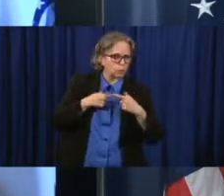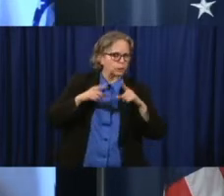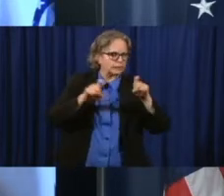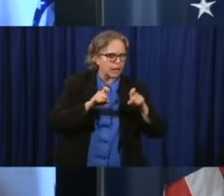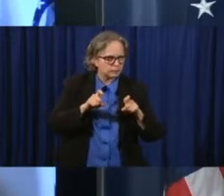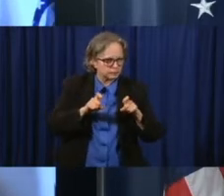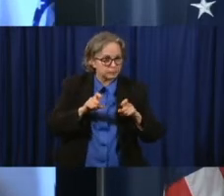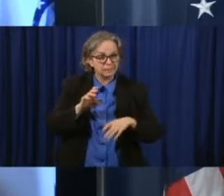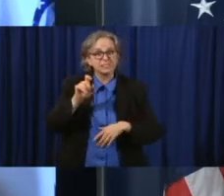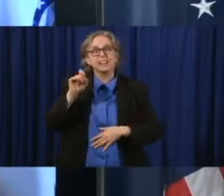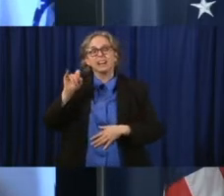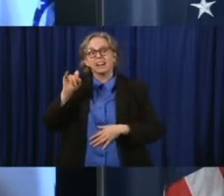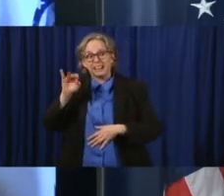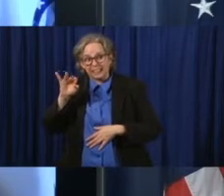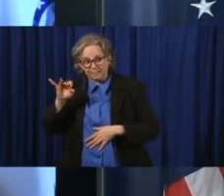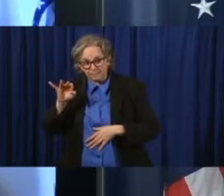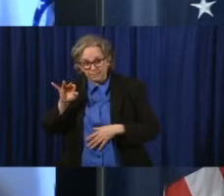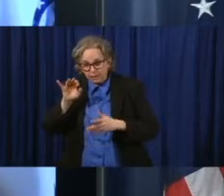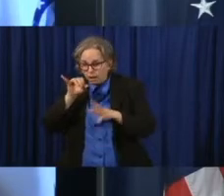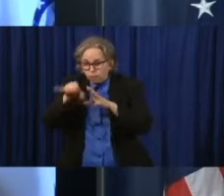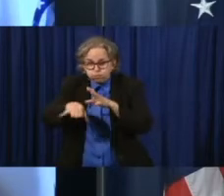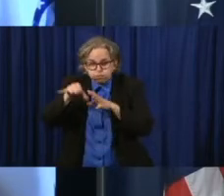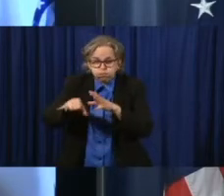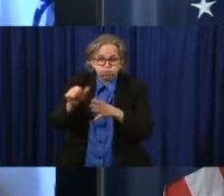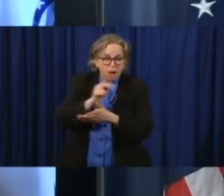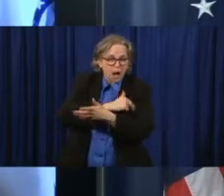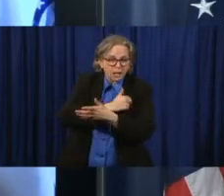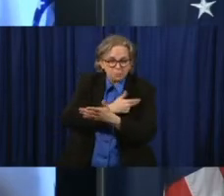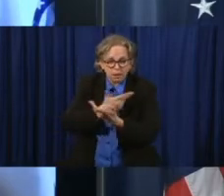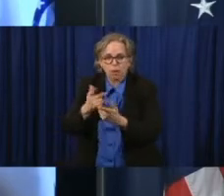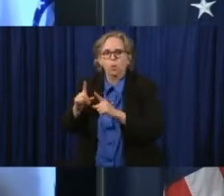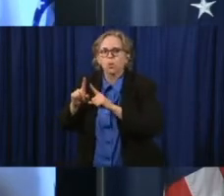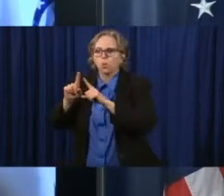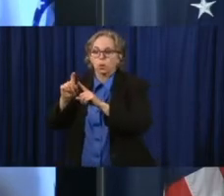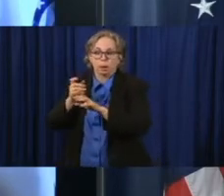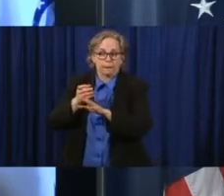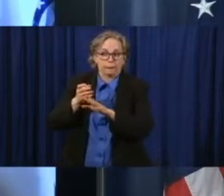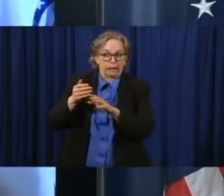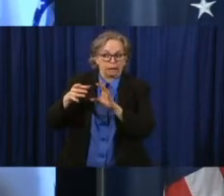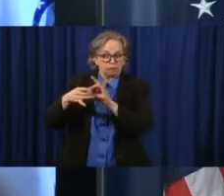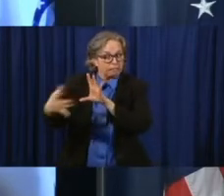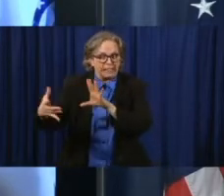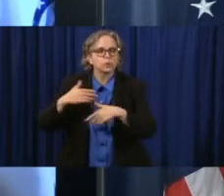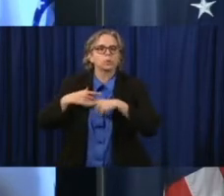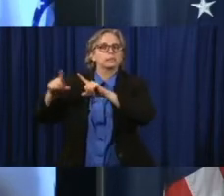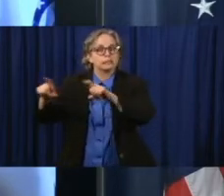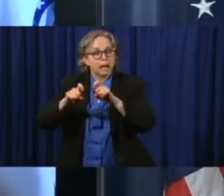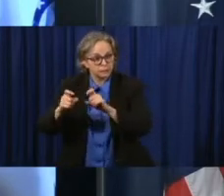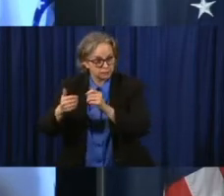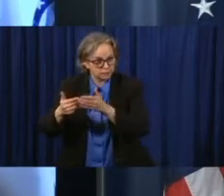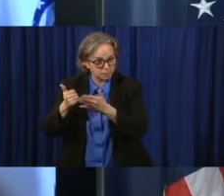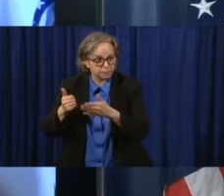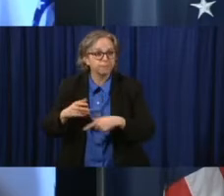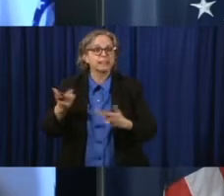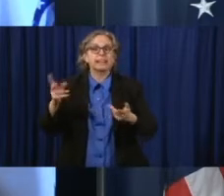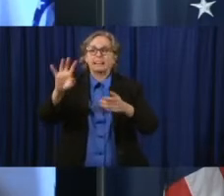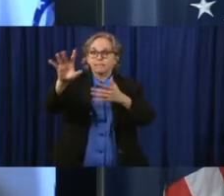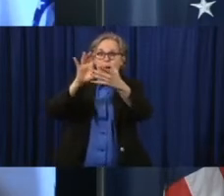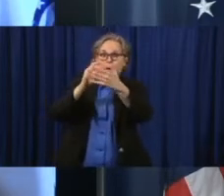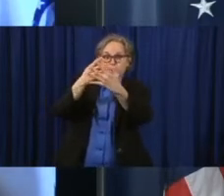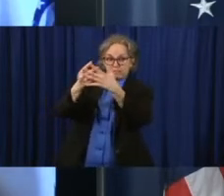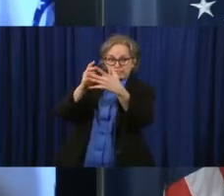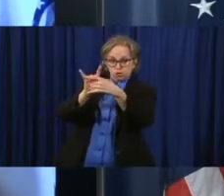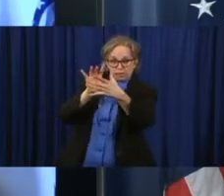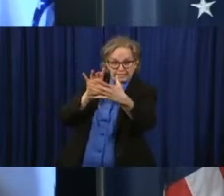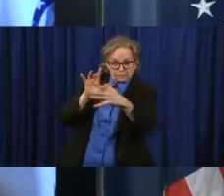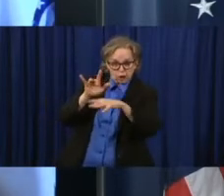are leaving early, we will keep retesting you until you're negative, and then you'll leave. And if you're leaving on time,